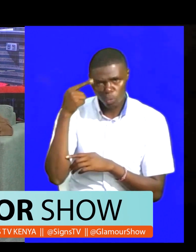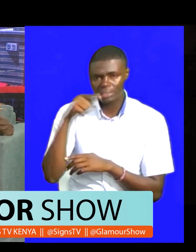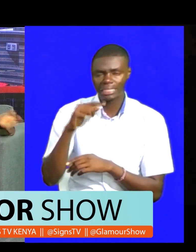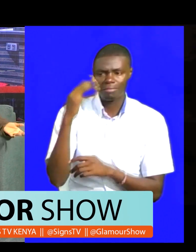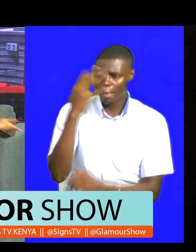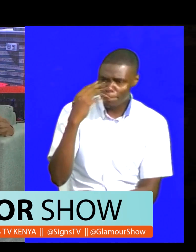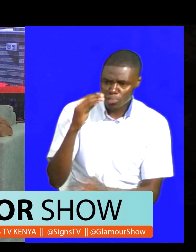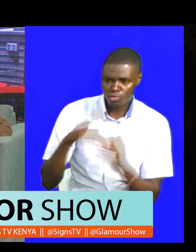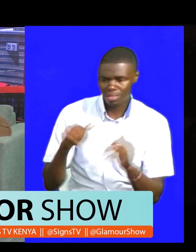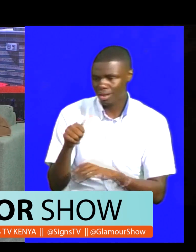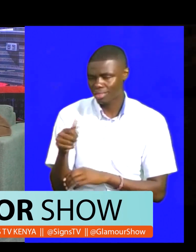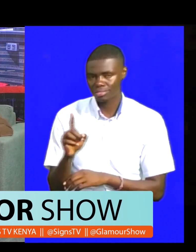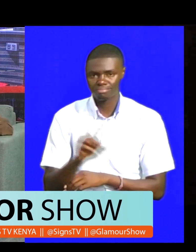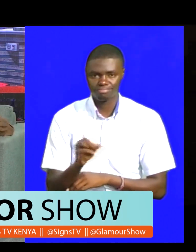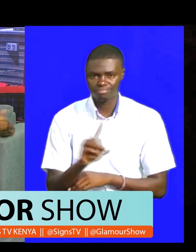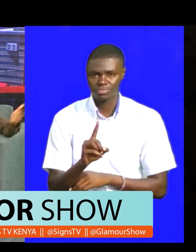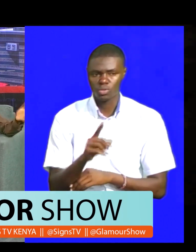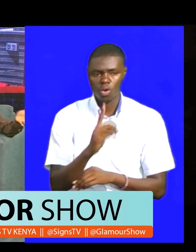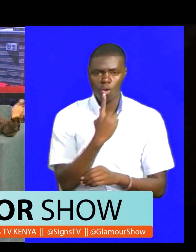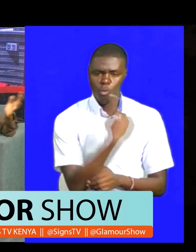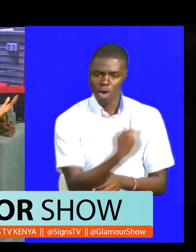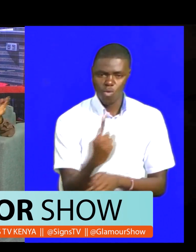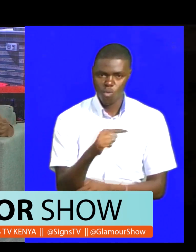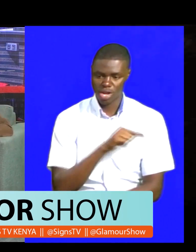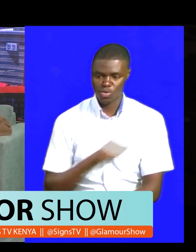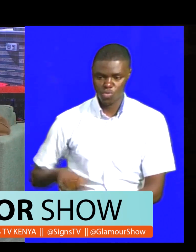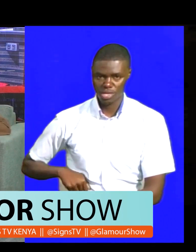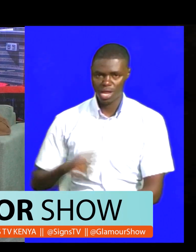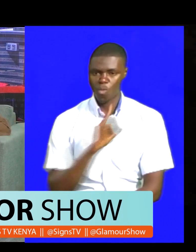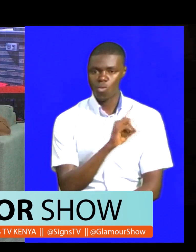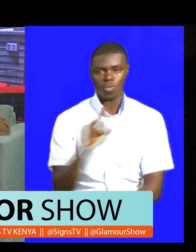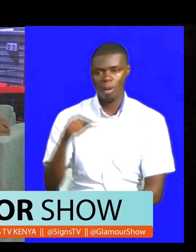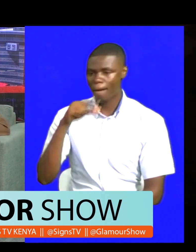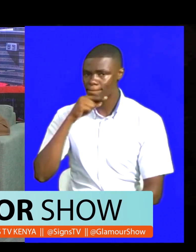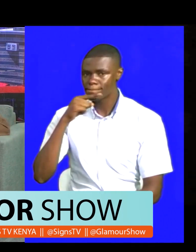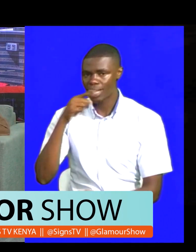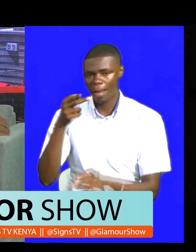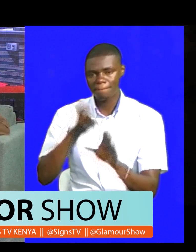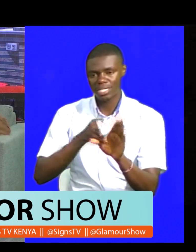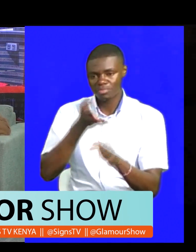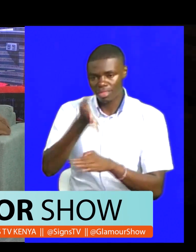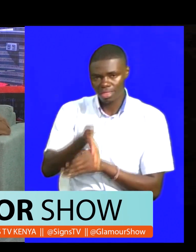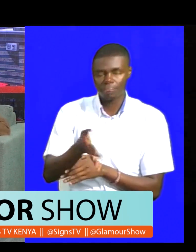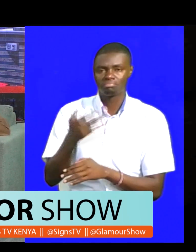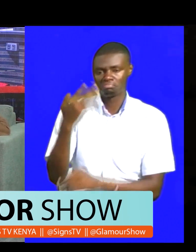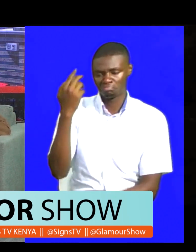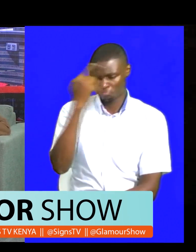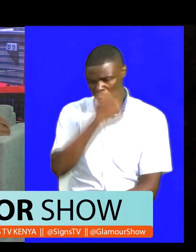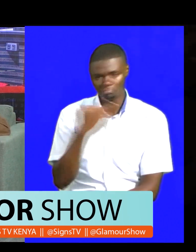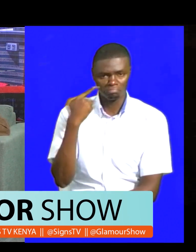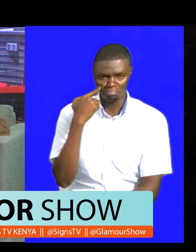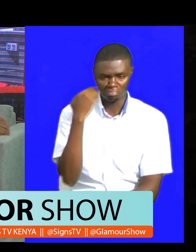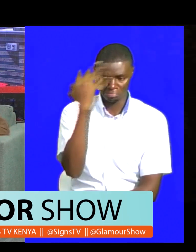prettier than the others. I mean, no. Each and every queen, each and every gent who is participating there, they are handsome and they are